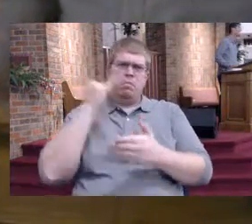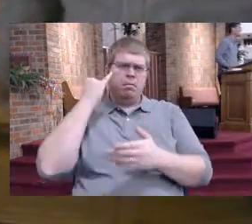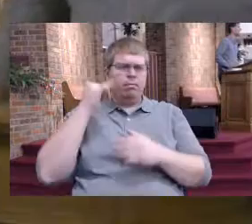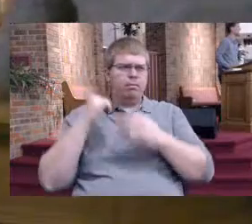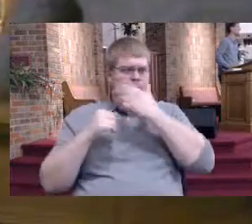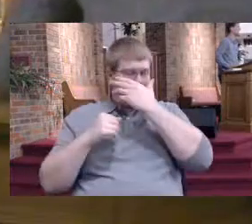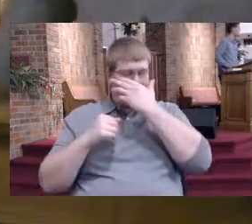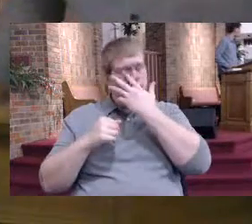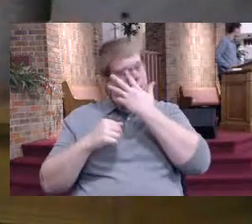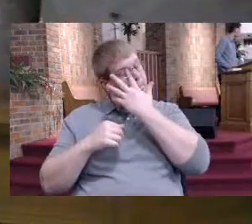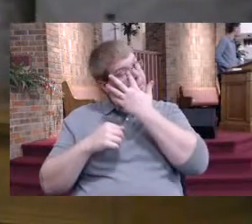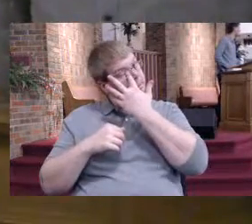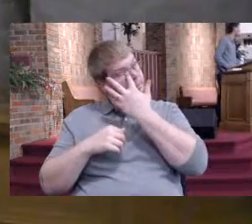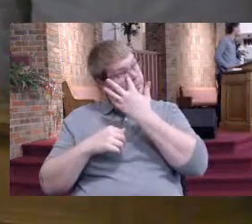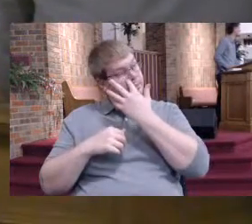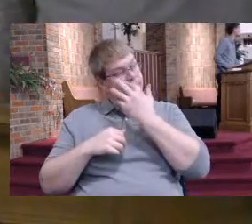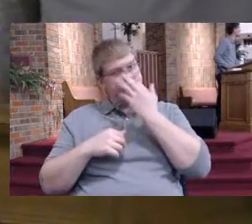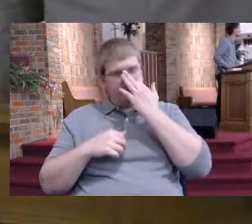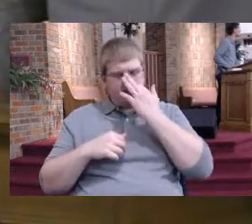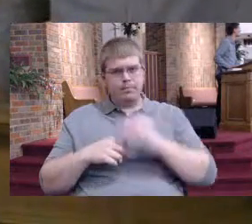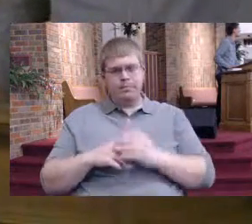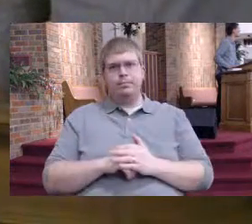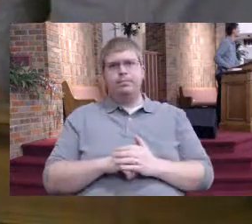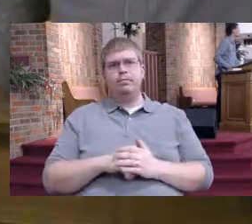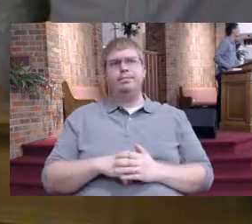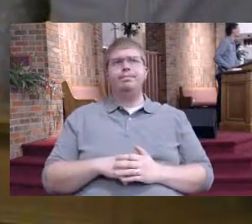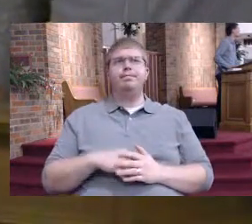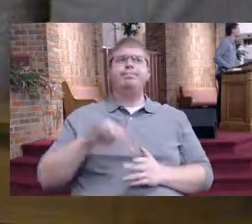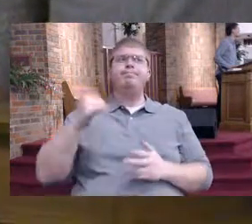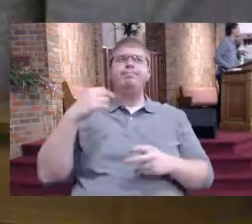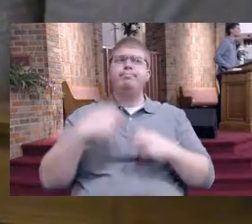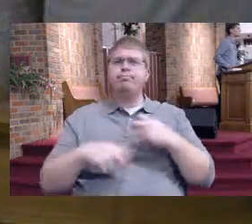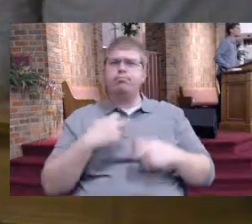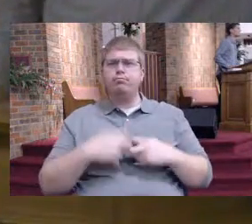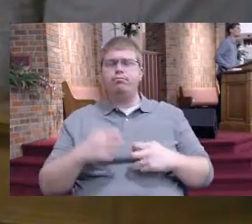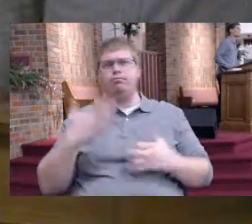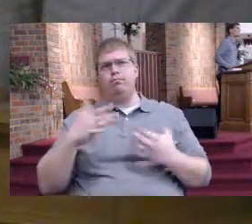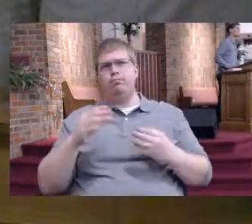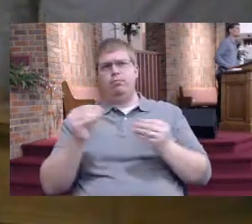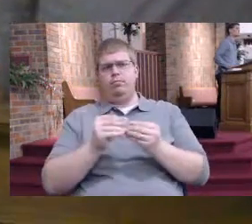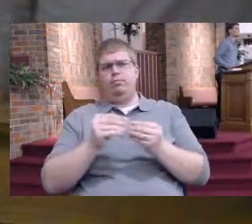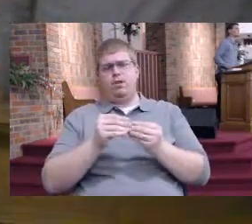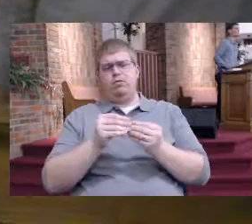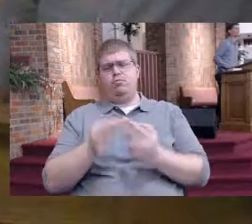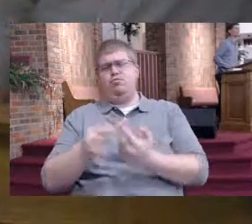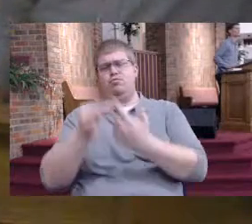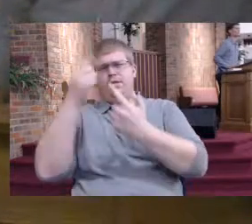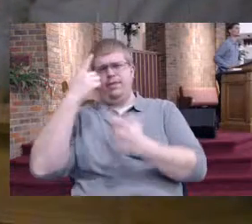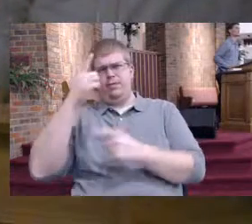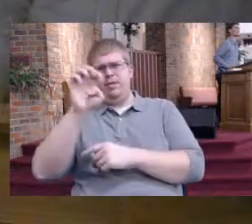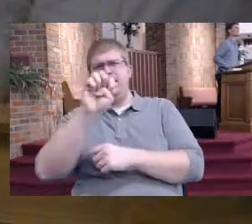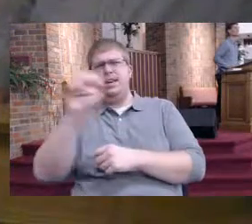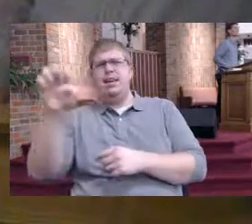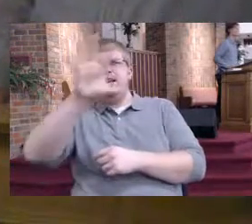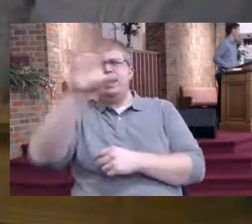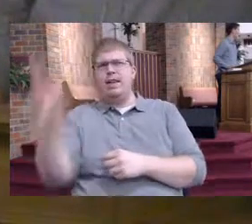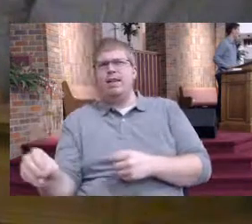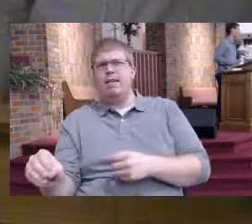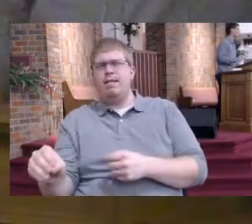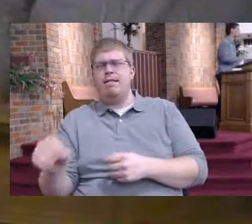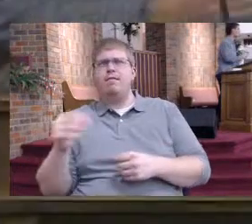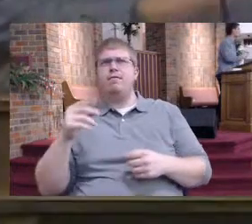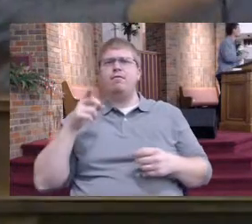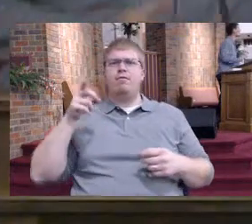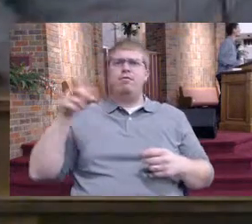Another challenge, which may be more unique to Tanzanian culture and East African culture, maybe African culture as a whole,